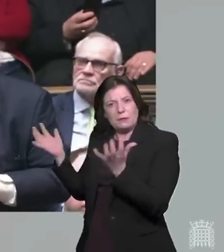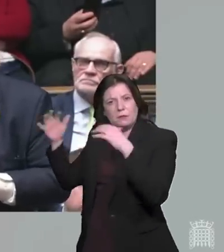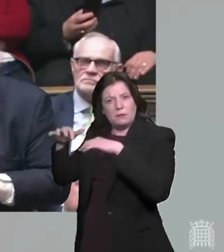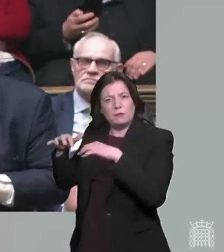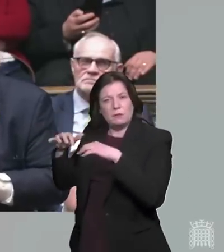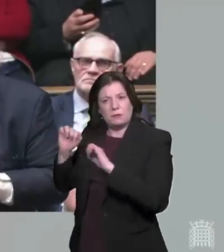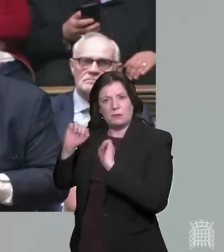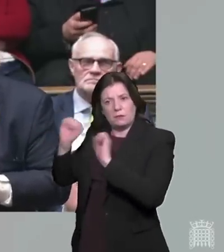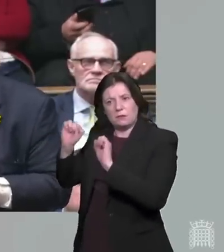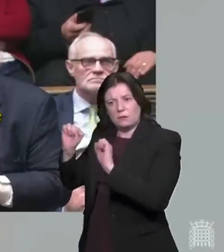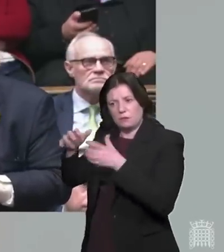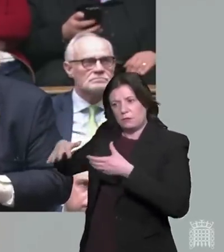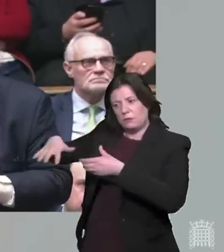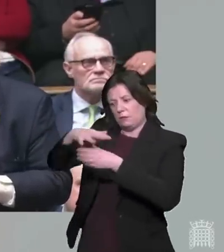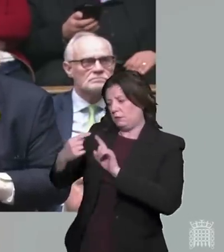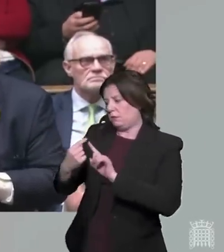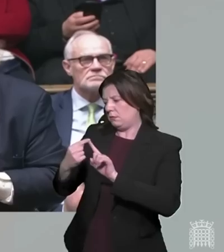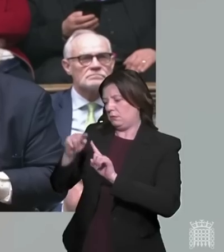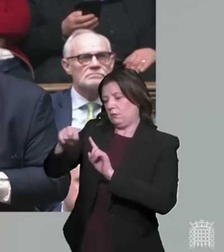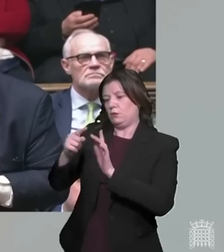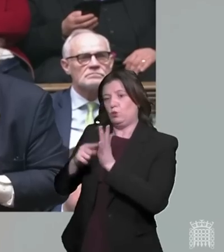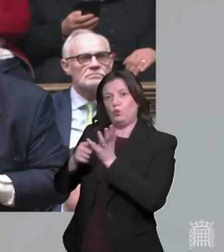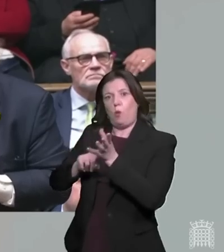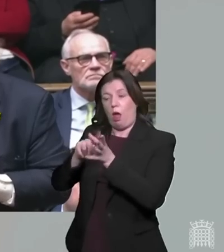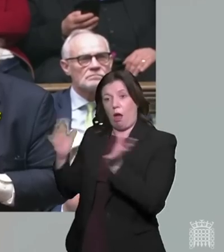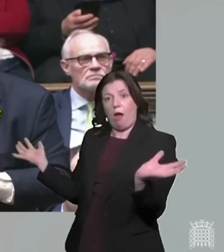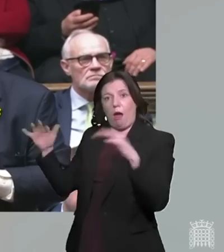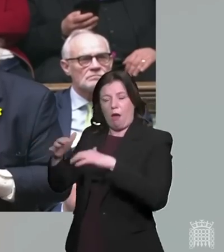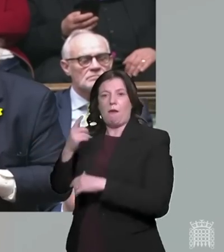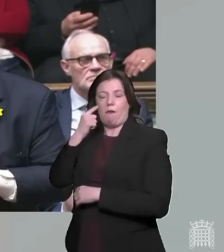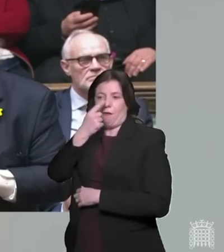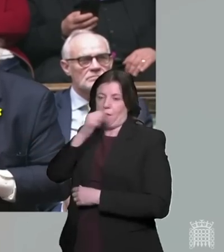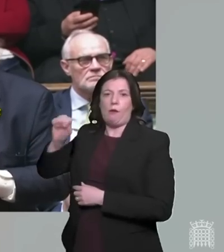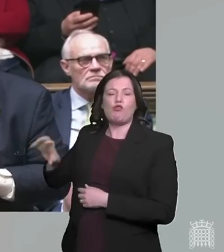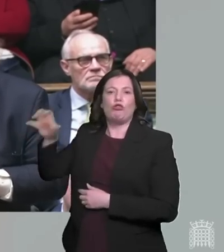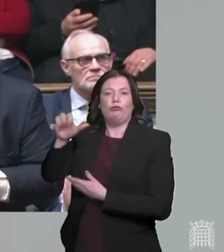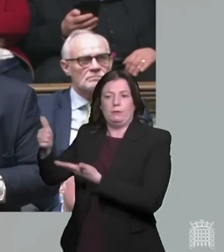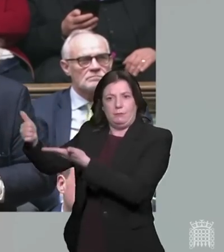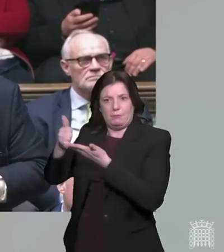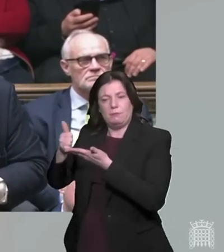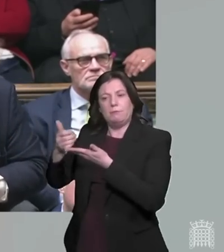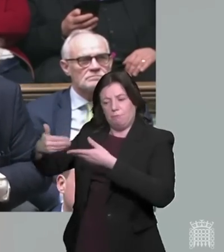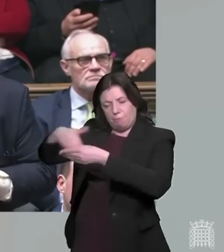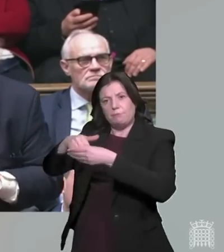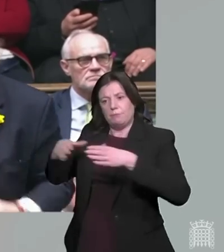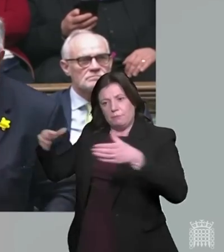in Lithuania, in Vilnius in July, shows what a strong ally they are, and also how important we think it is to strengthen the